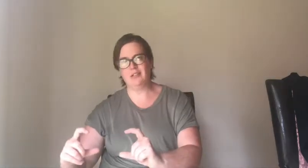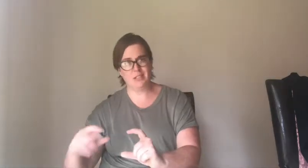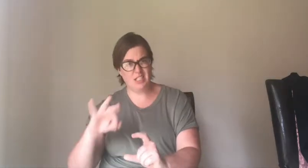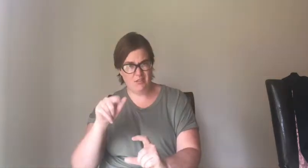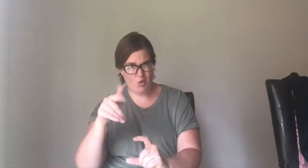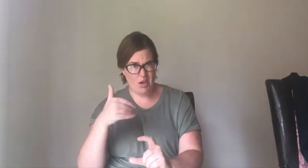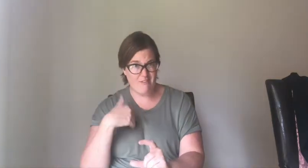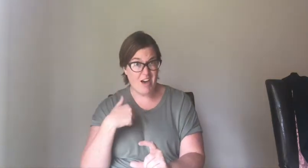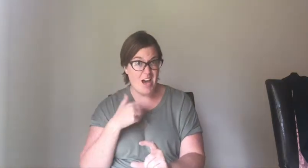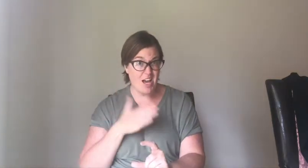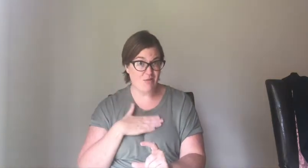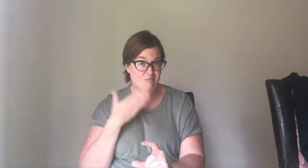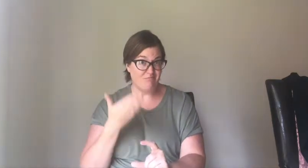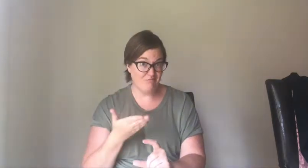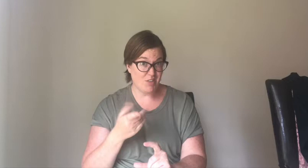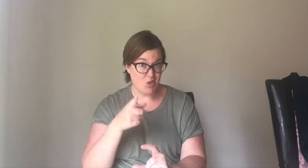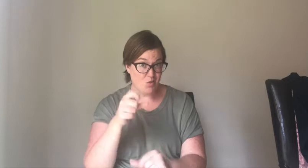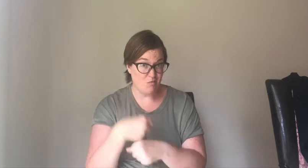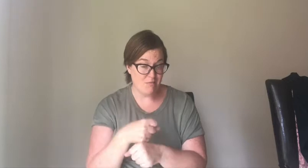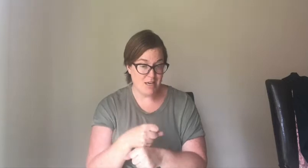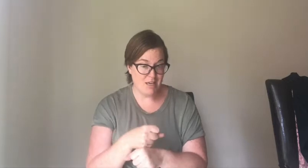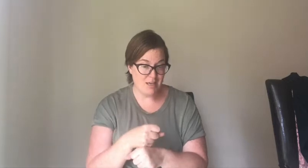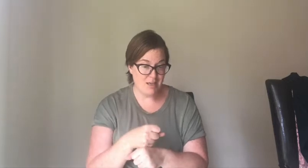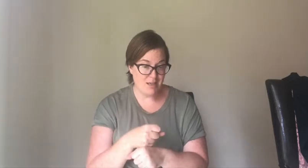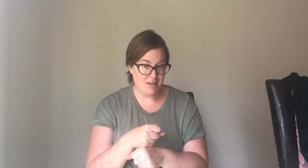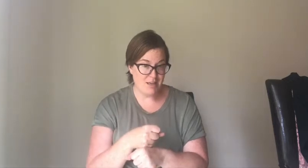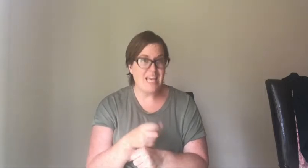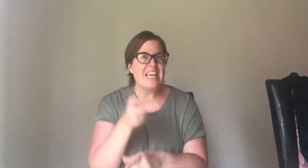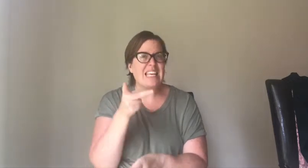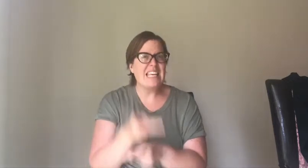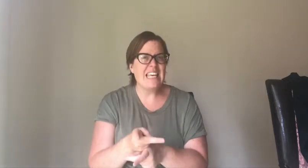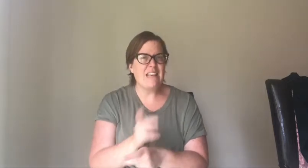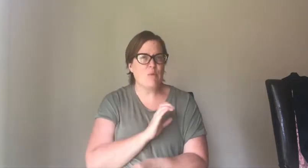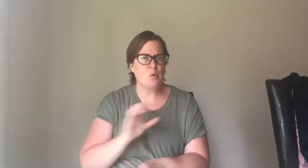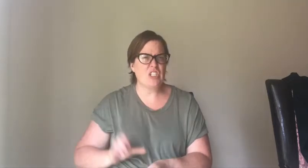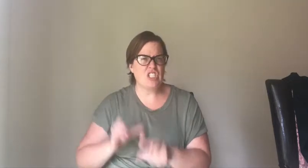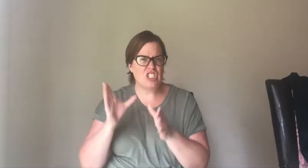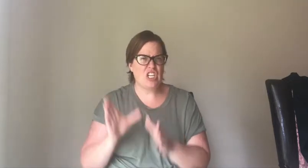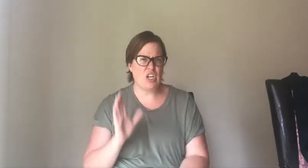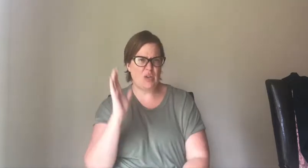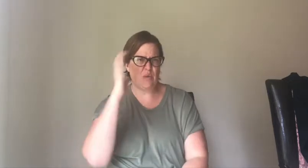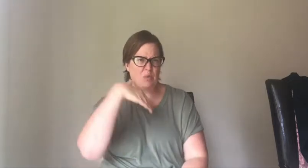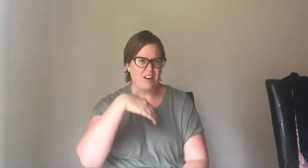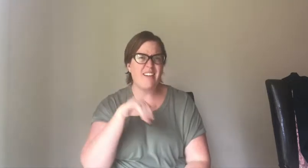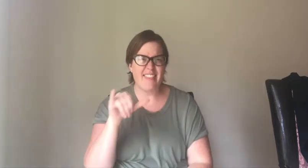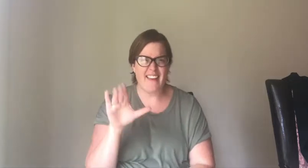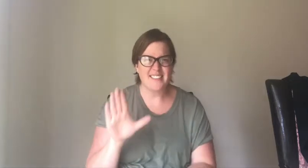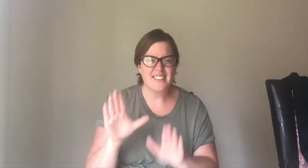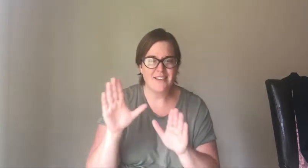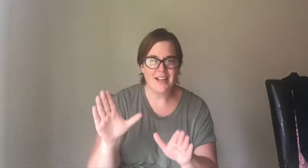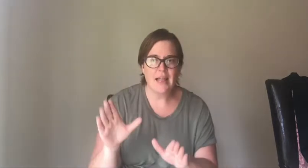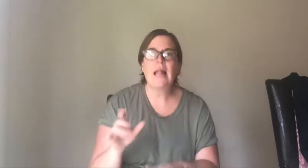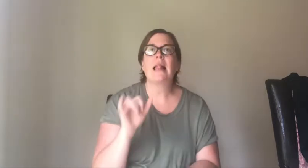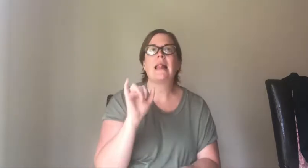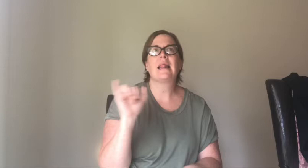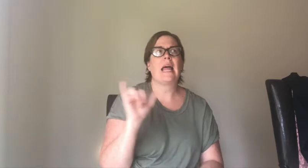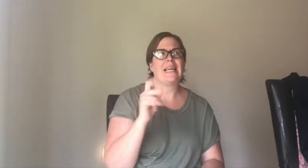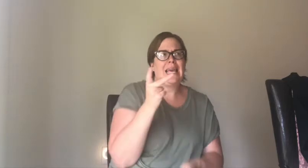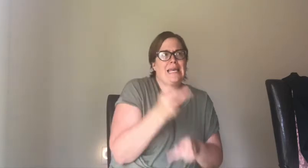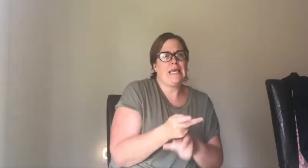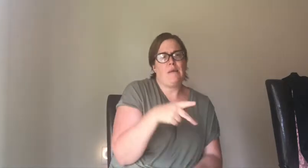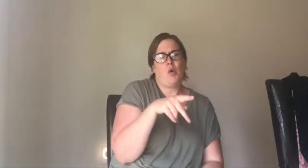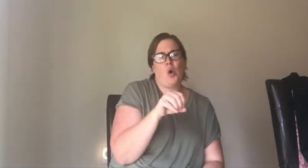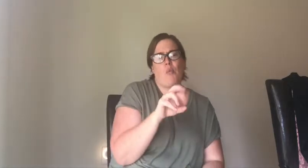God. And so that's what he's doing. He's kneeling down and he's praying to the east. And so this would have been really,